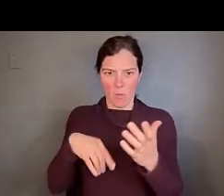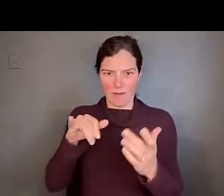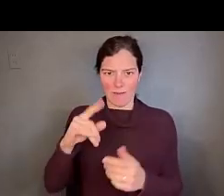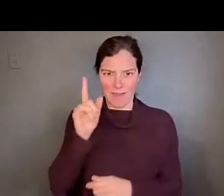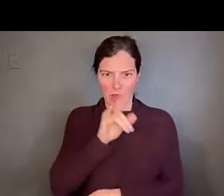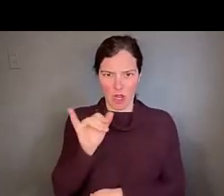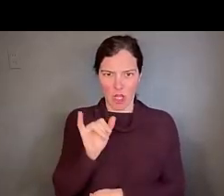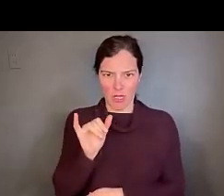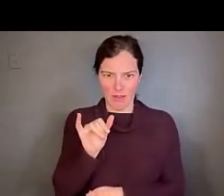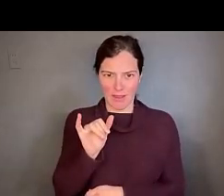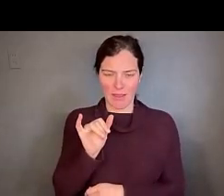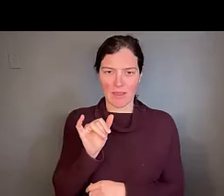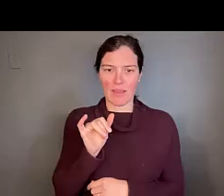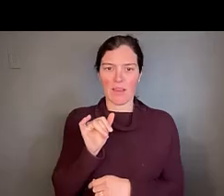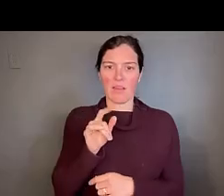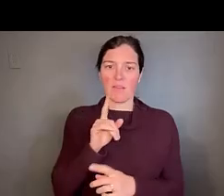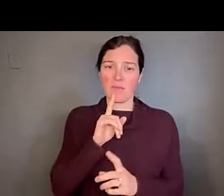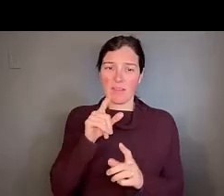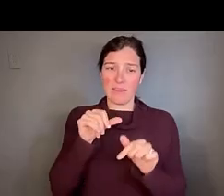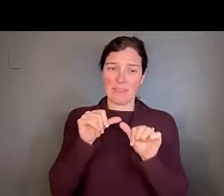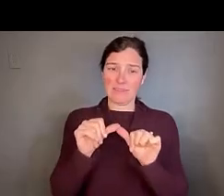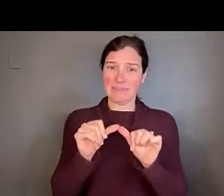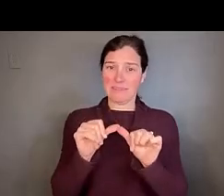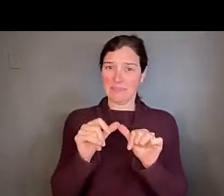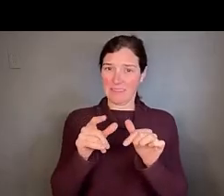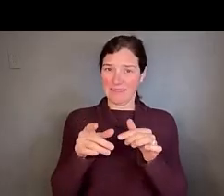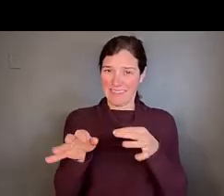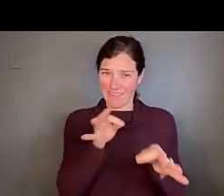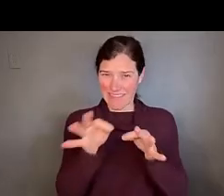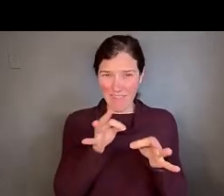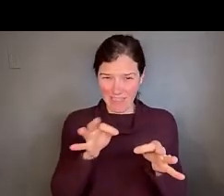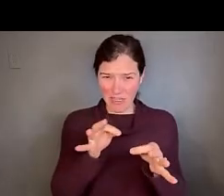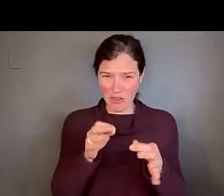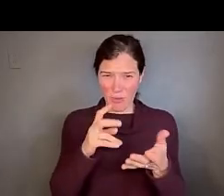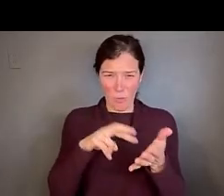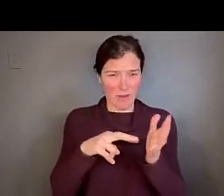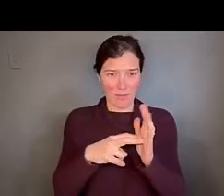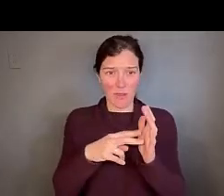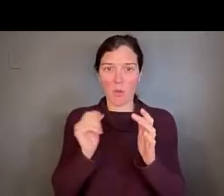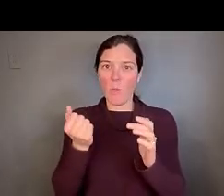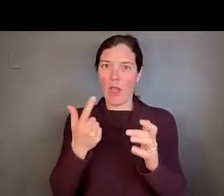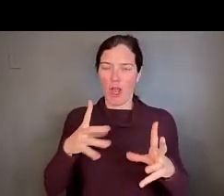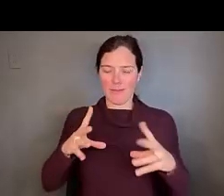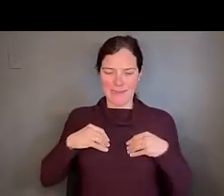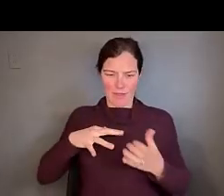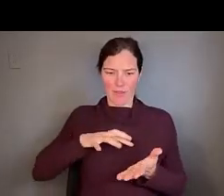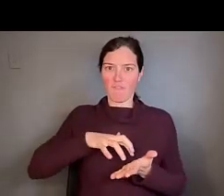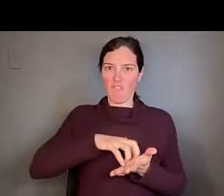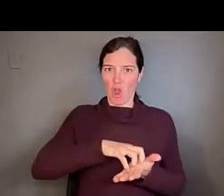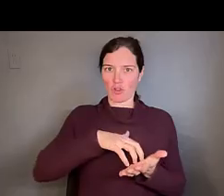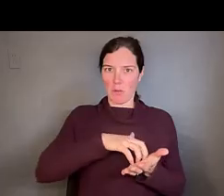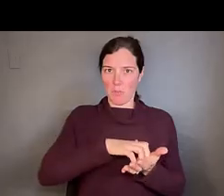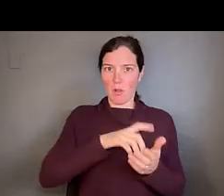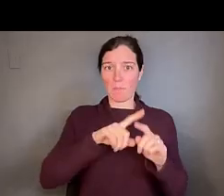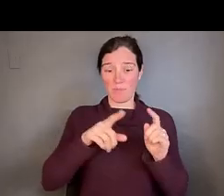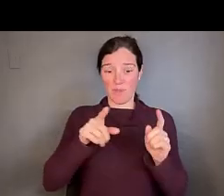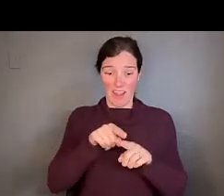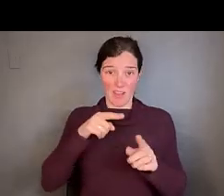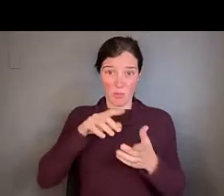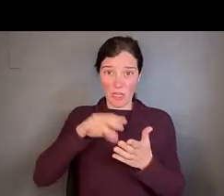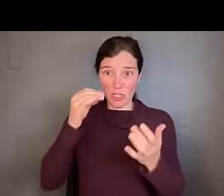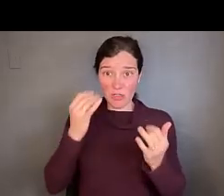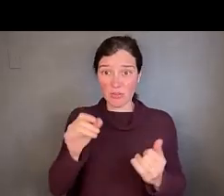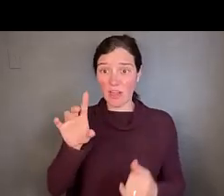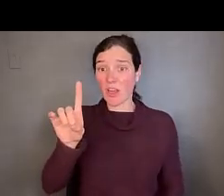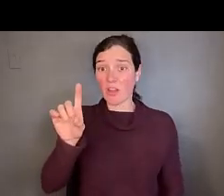our state, really pushing hard on that definition, because we all take the vulnerable, but as we learned today,